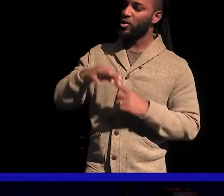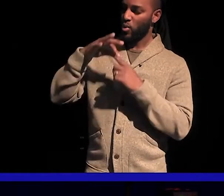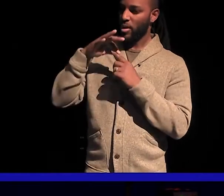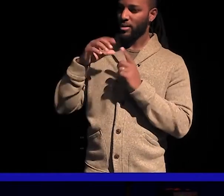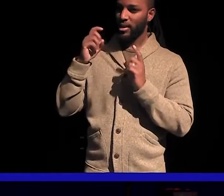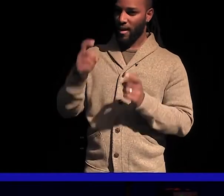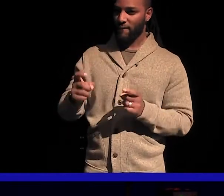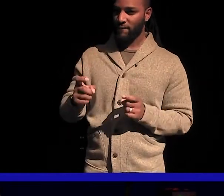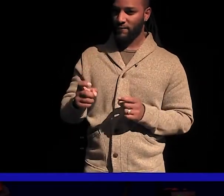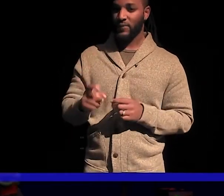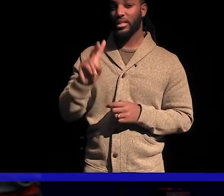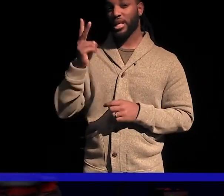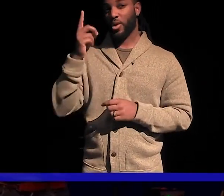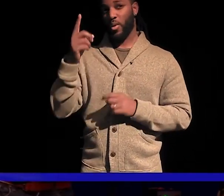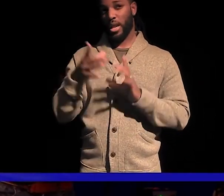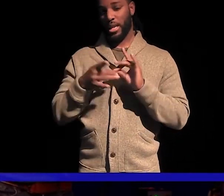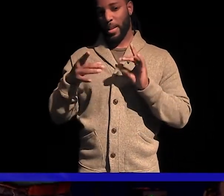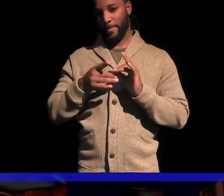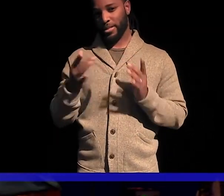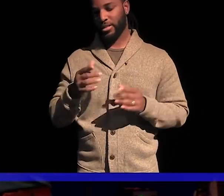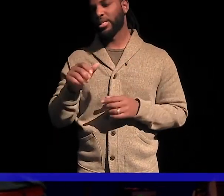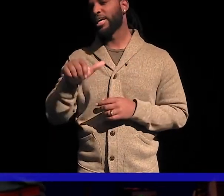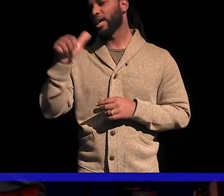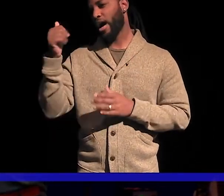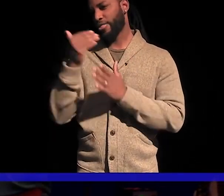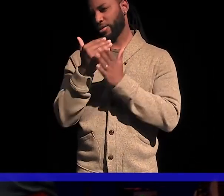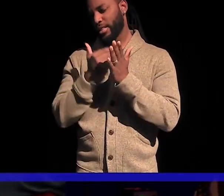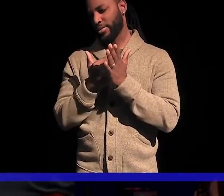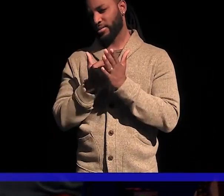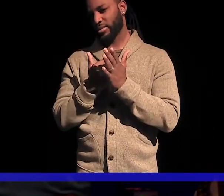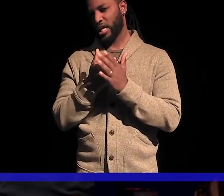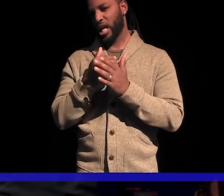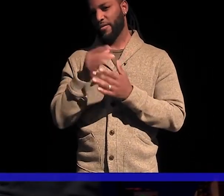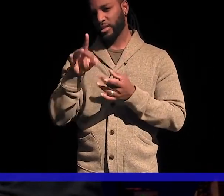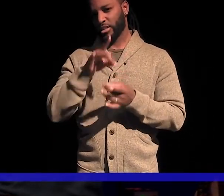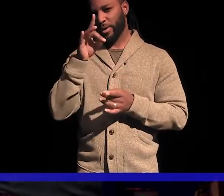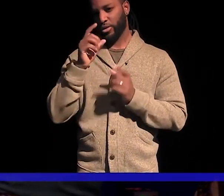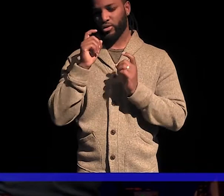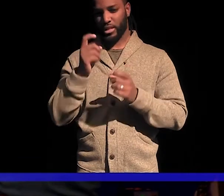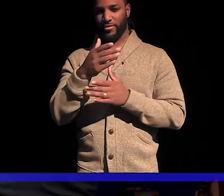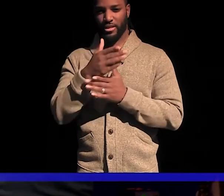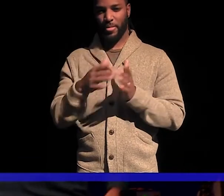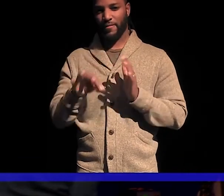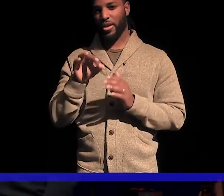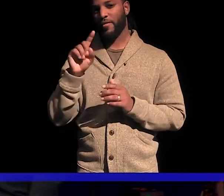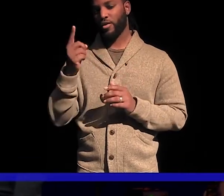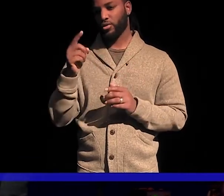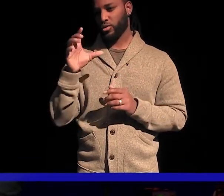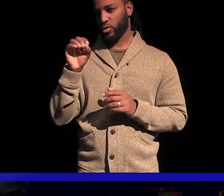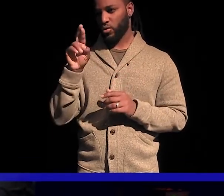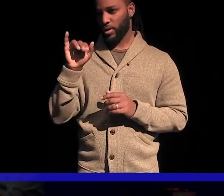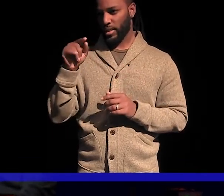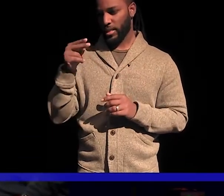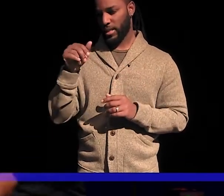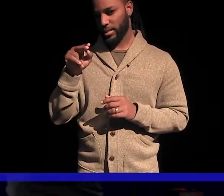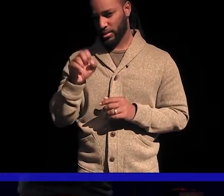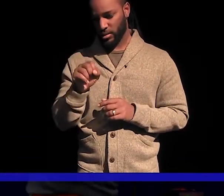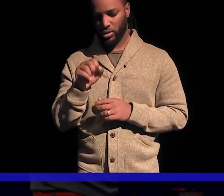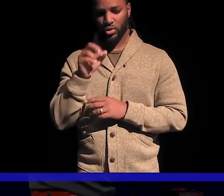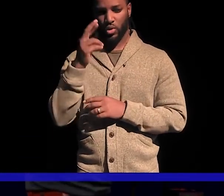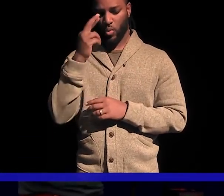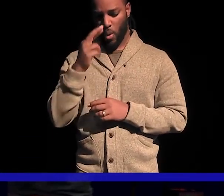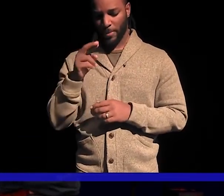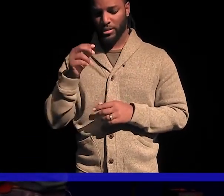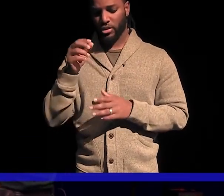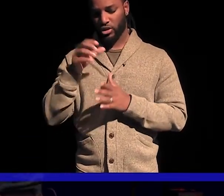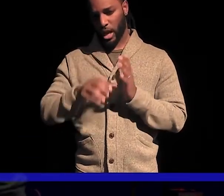that it mentions here, and by the way, there's other lists of spiritual gifts in the Bible, some of them found in 1 Corinthians 12, Romans chapter 12. This is